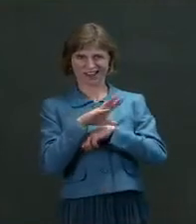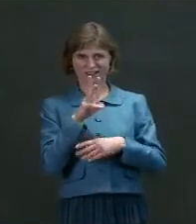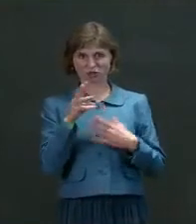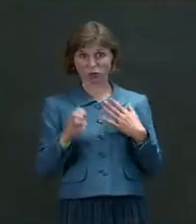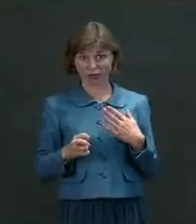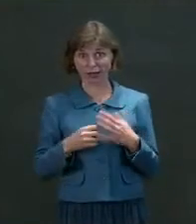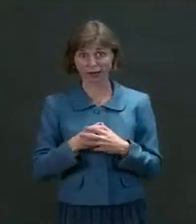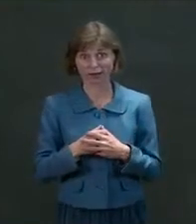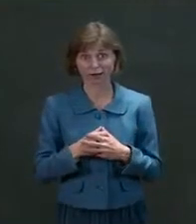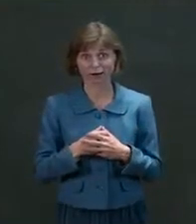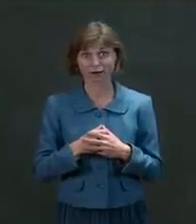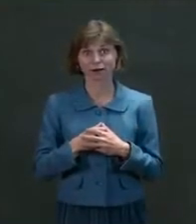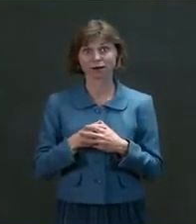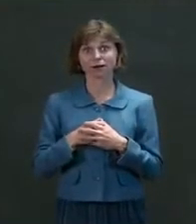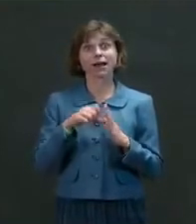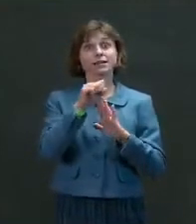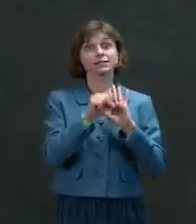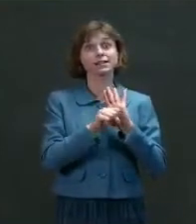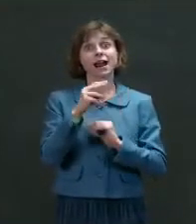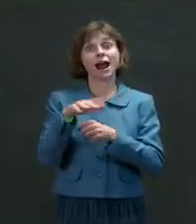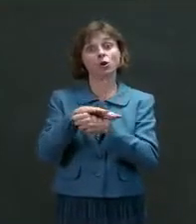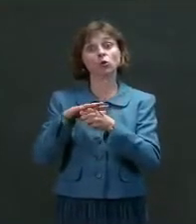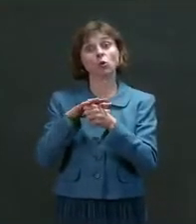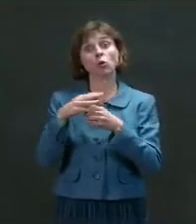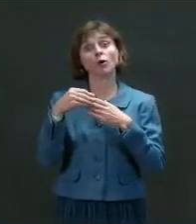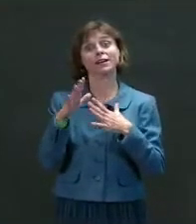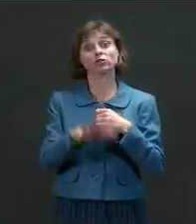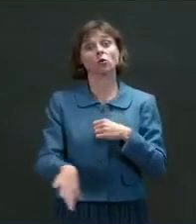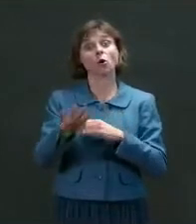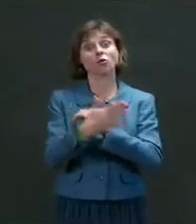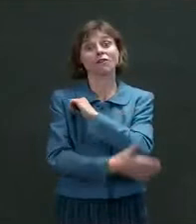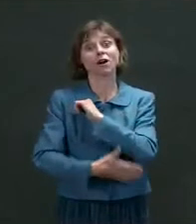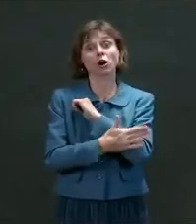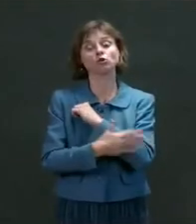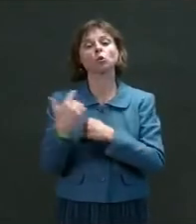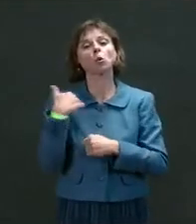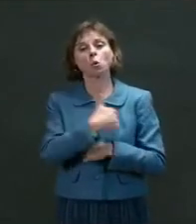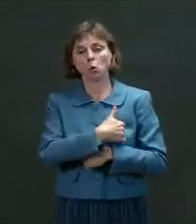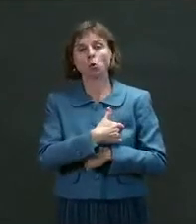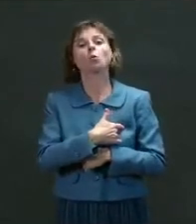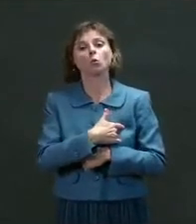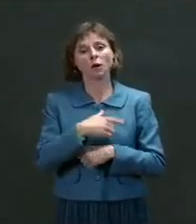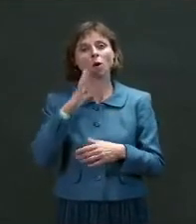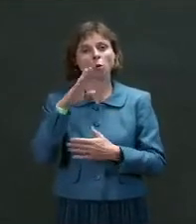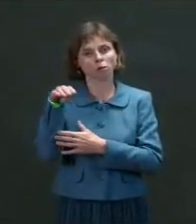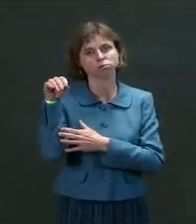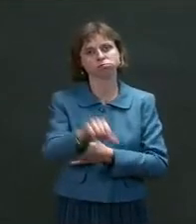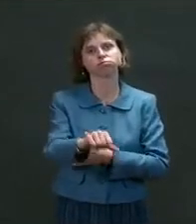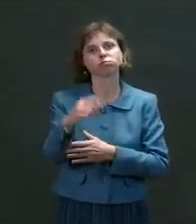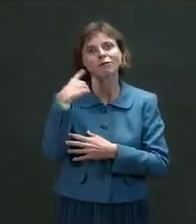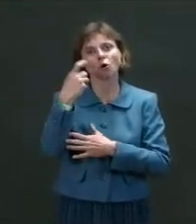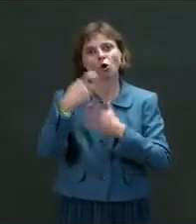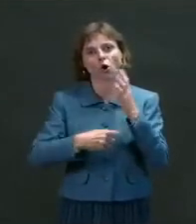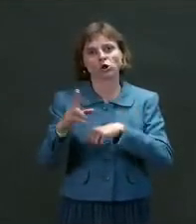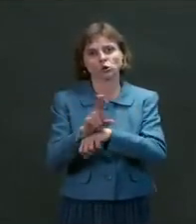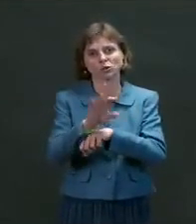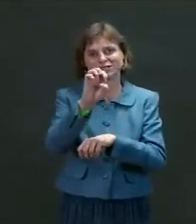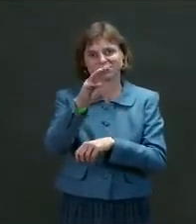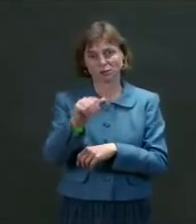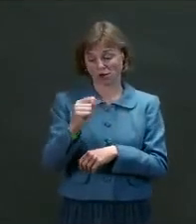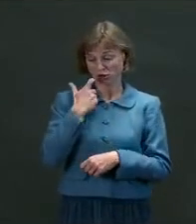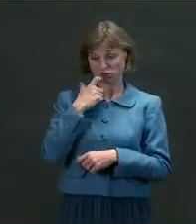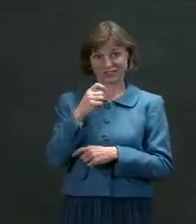local leaders across the country, we've made the cost to build these sites fully reimbursable through FEMA. Just yesterday, FEMA awarded